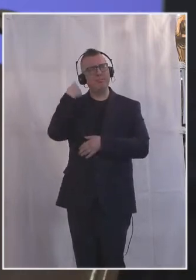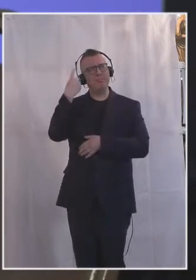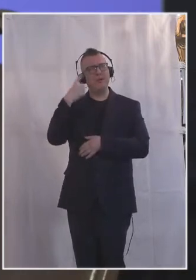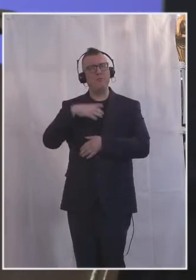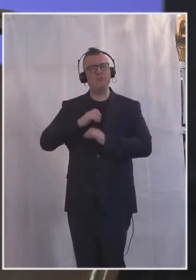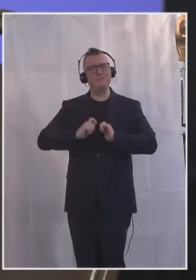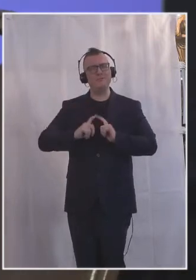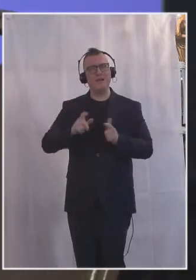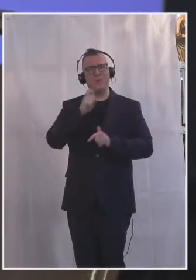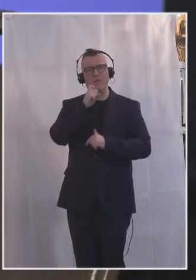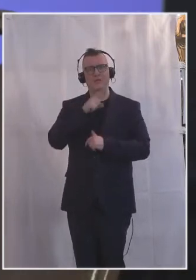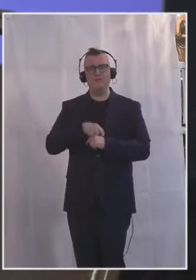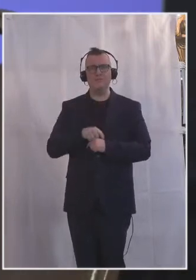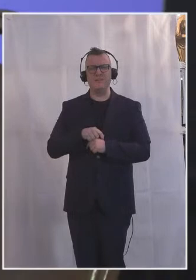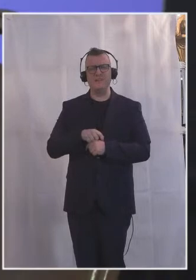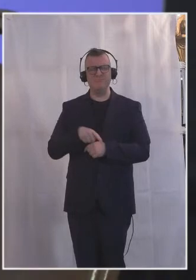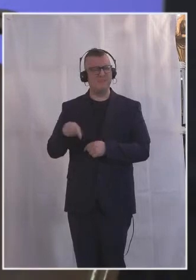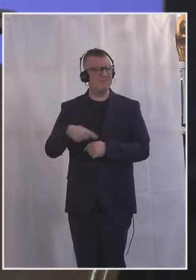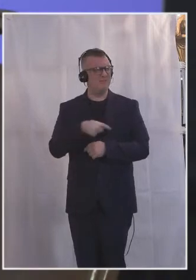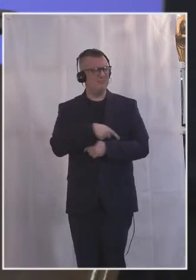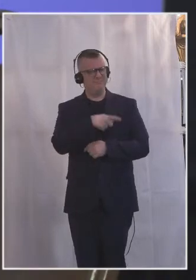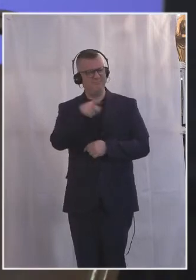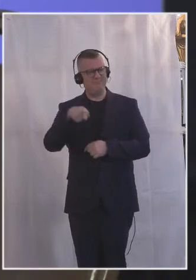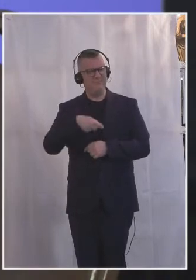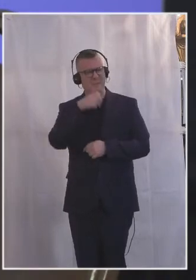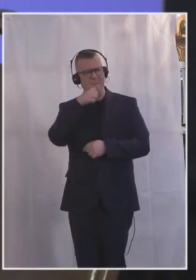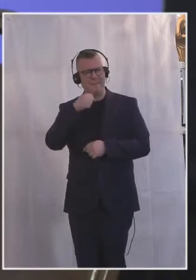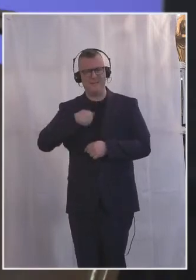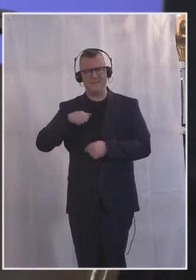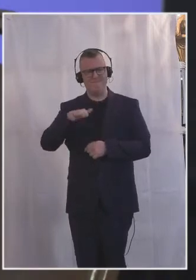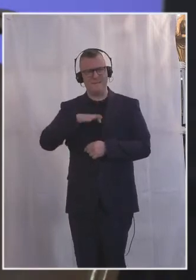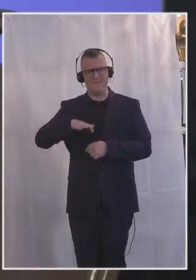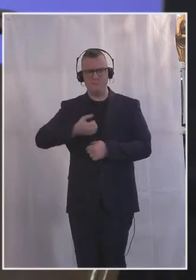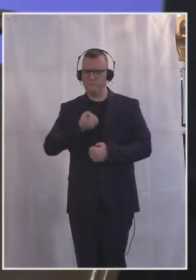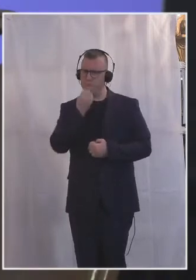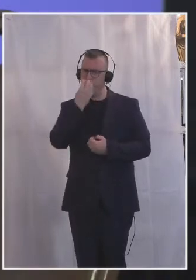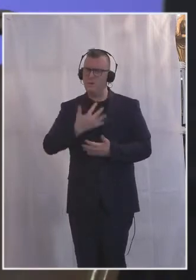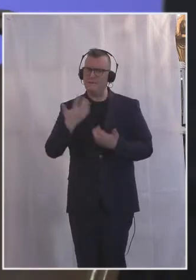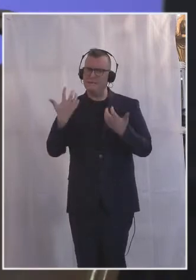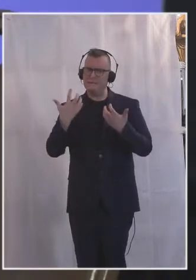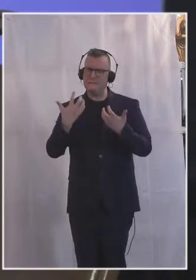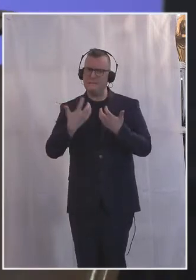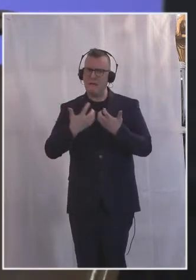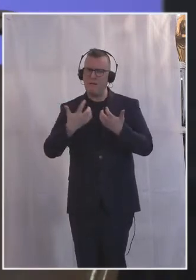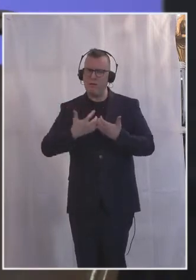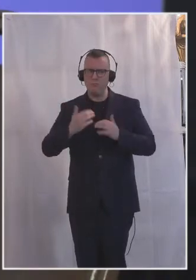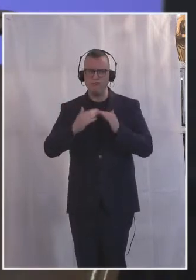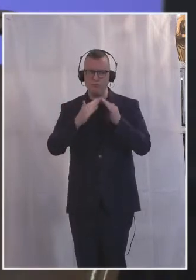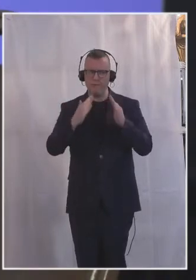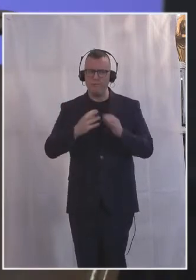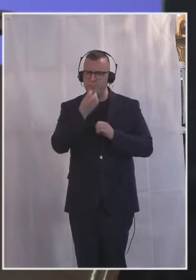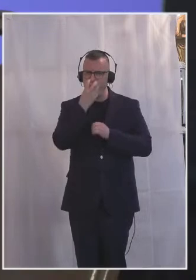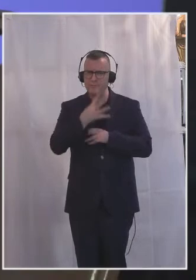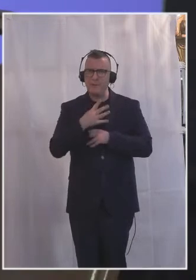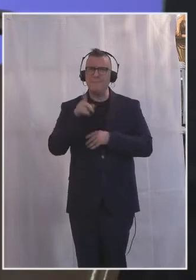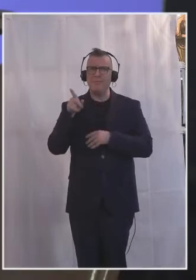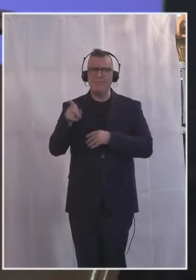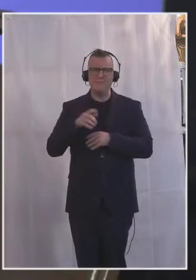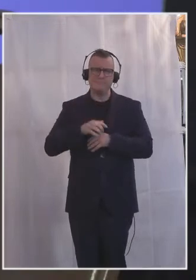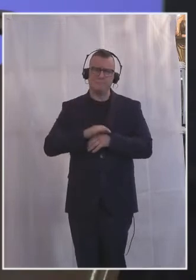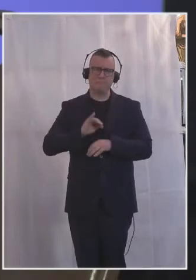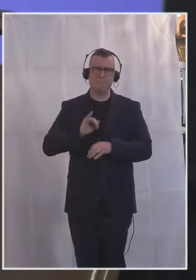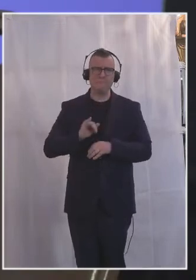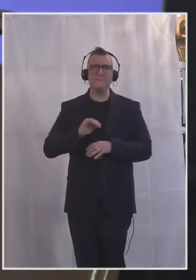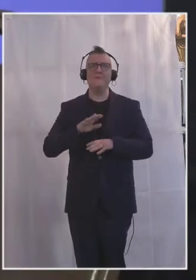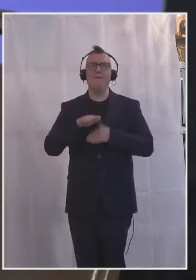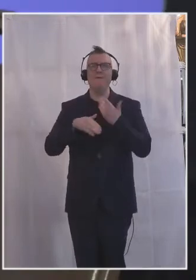those boys, they're great at technically doing things on a roof, but not probably so good at keeping the